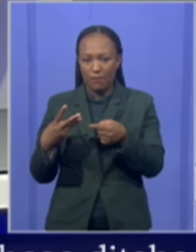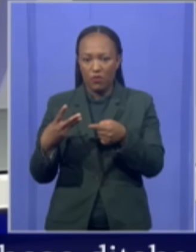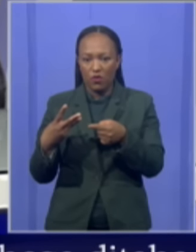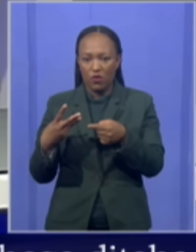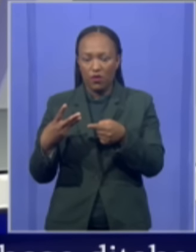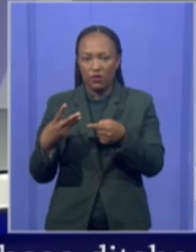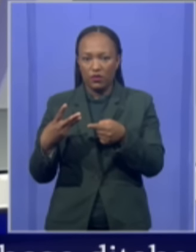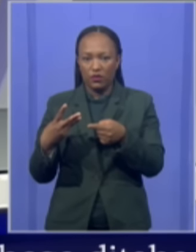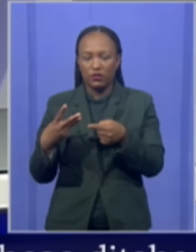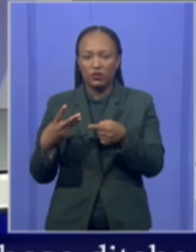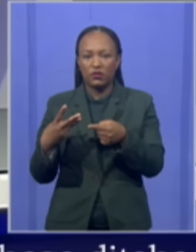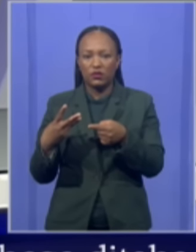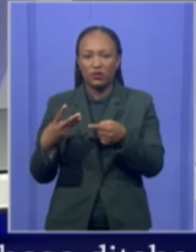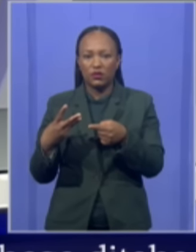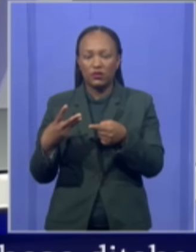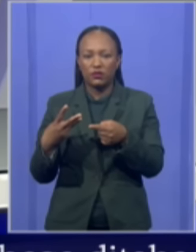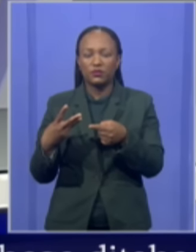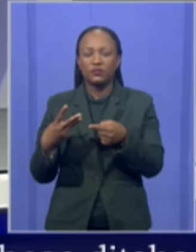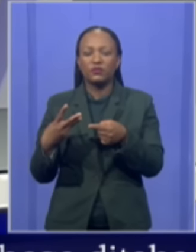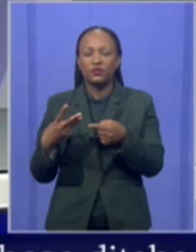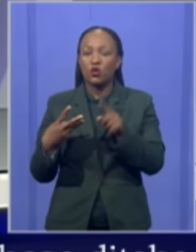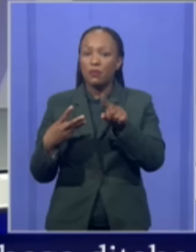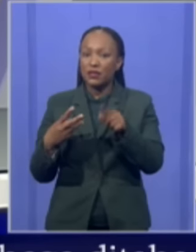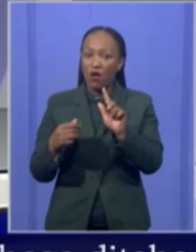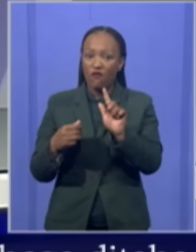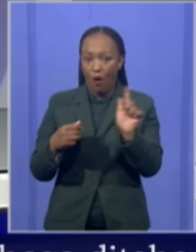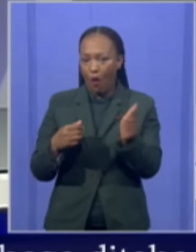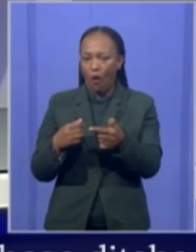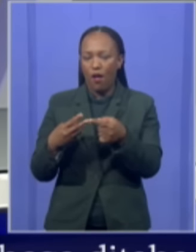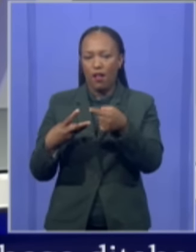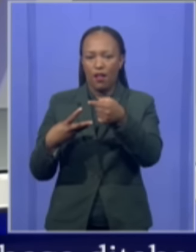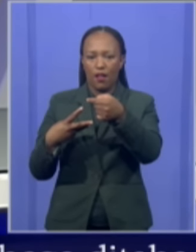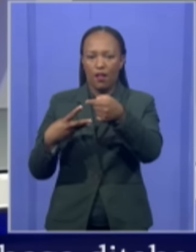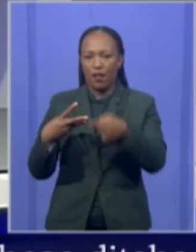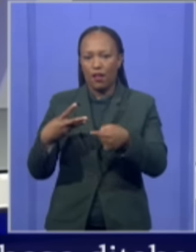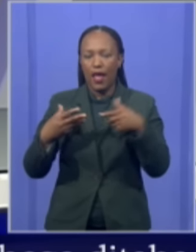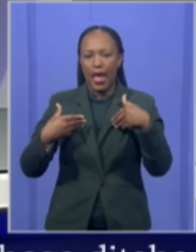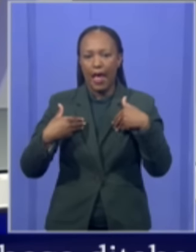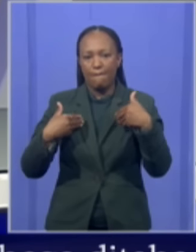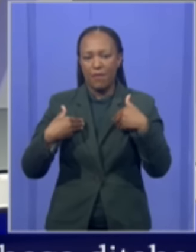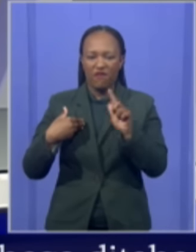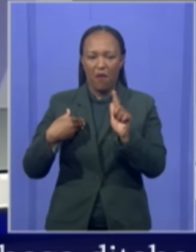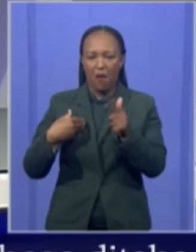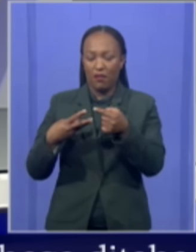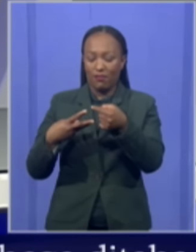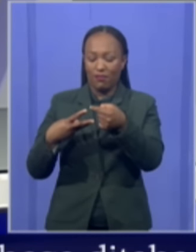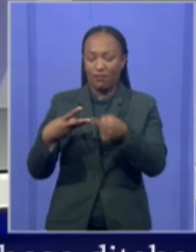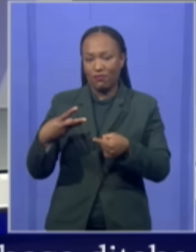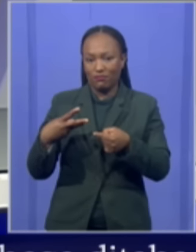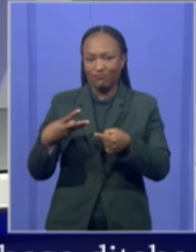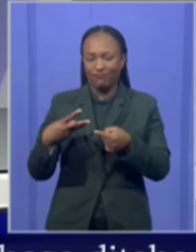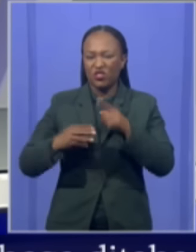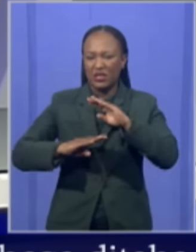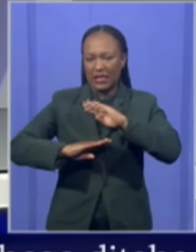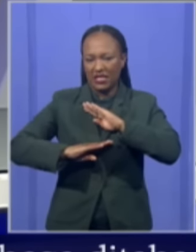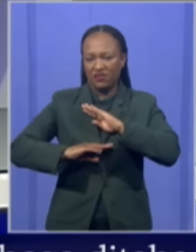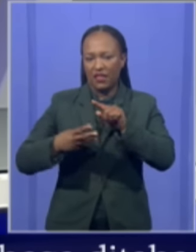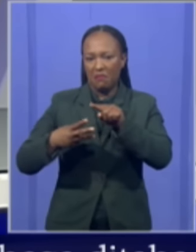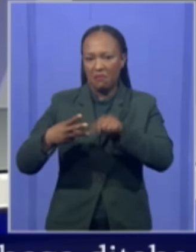o phetagatše dikgahlego tša batho ba ba bolelang maleme ao ka moka. Ka go le